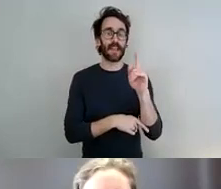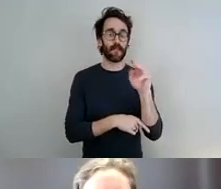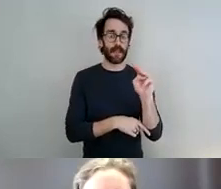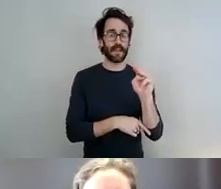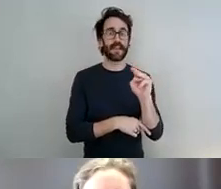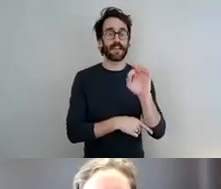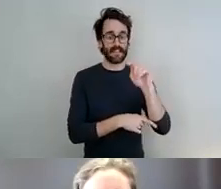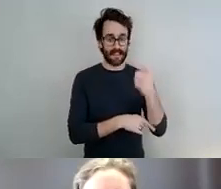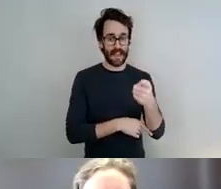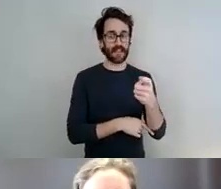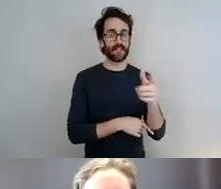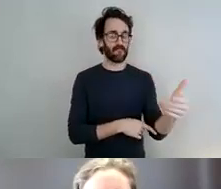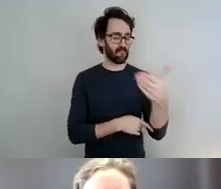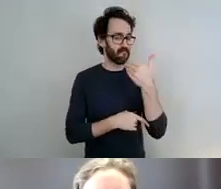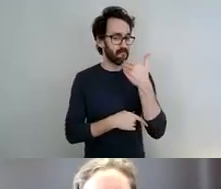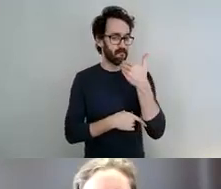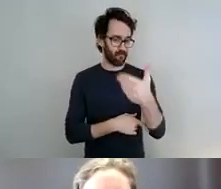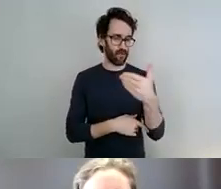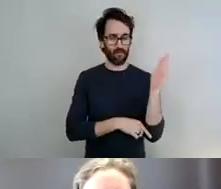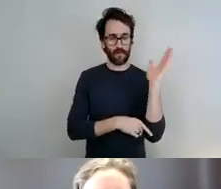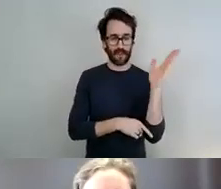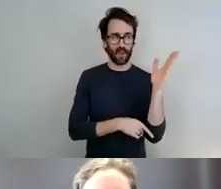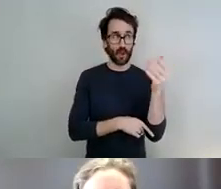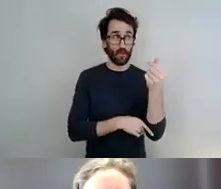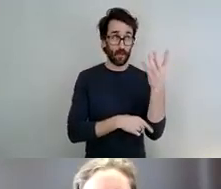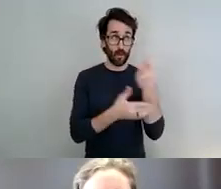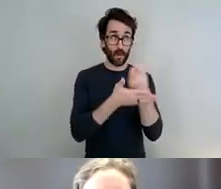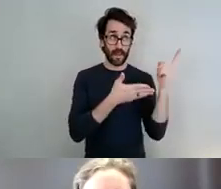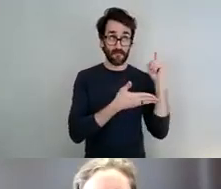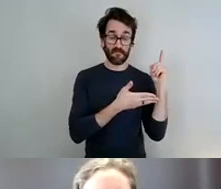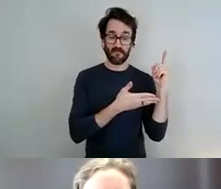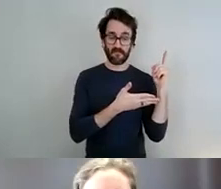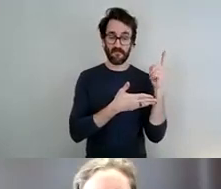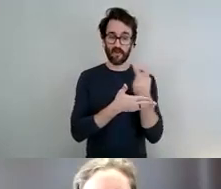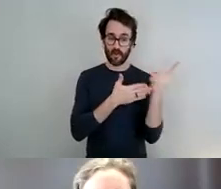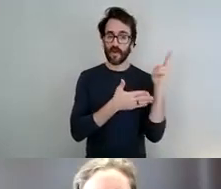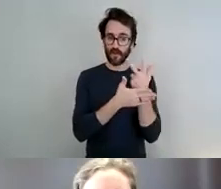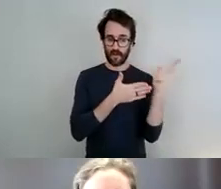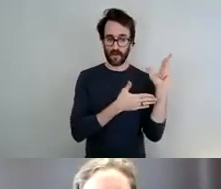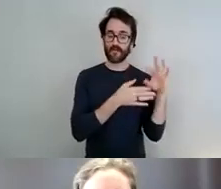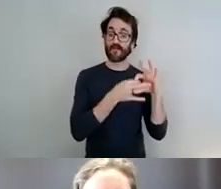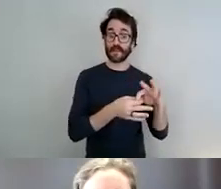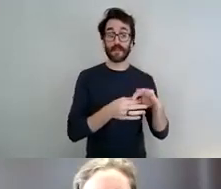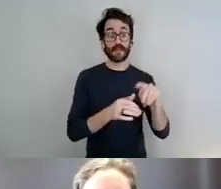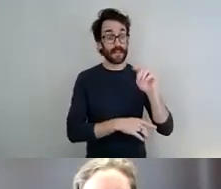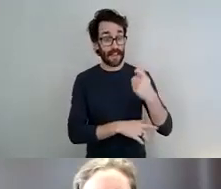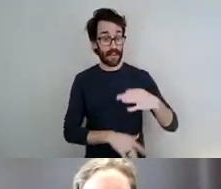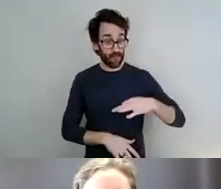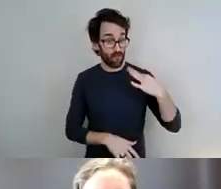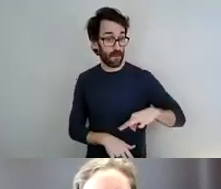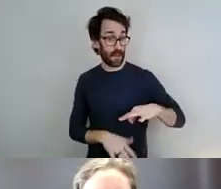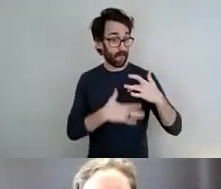great presentation that he just did a couple weeks ago on some of the credits for taxes for this